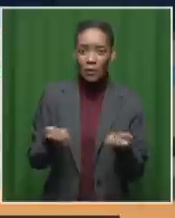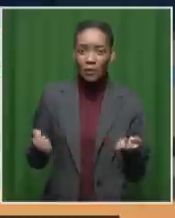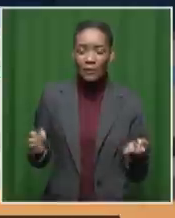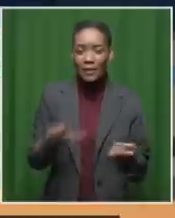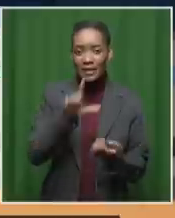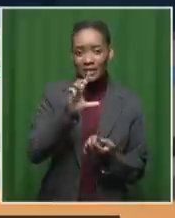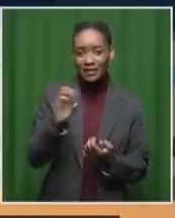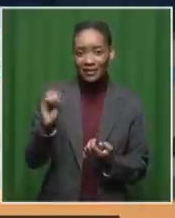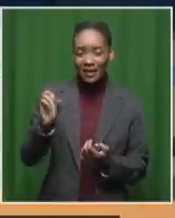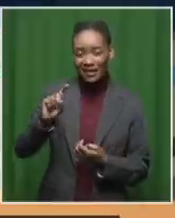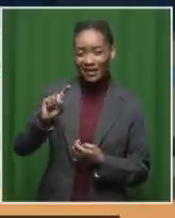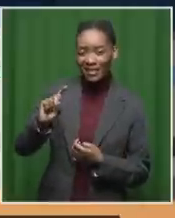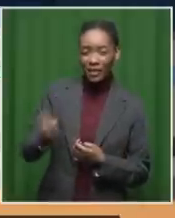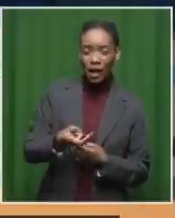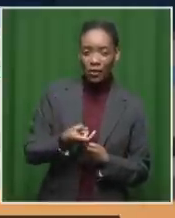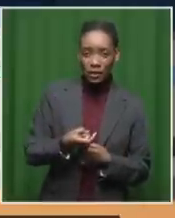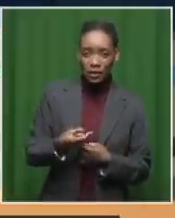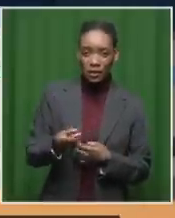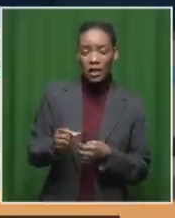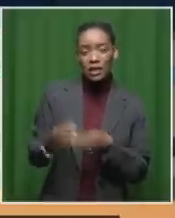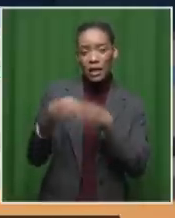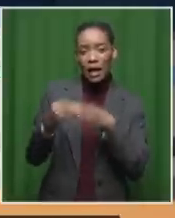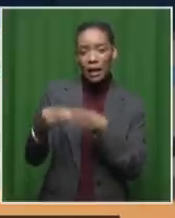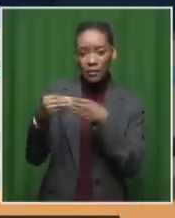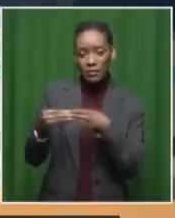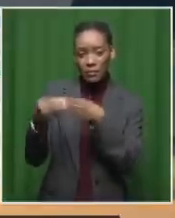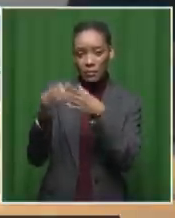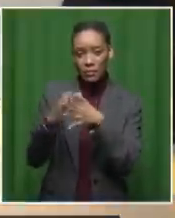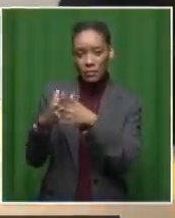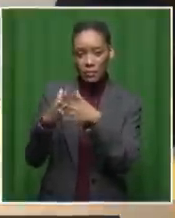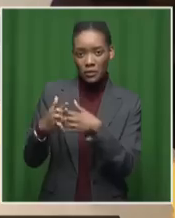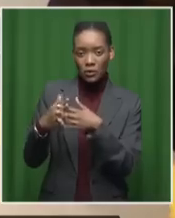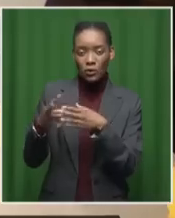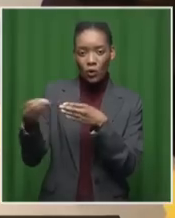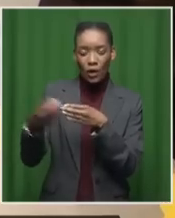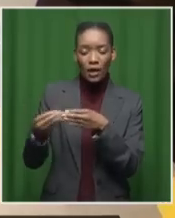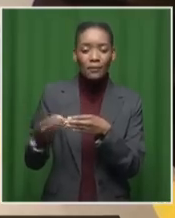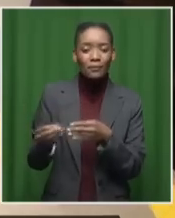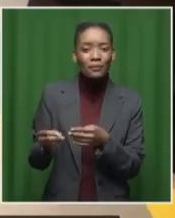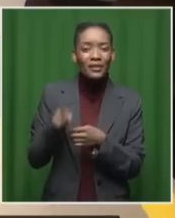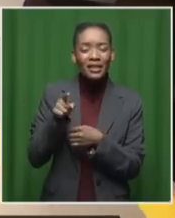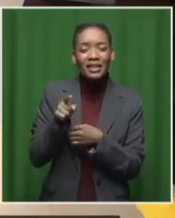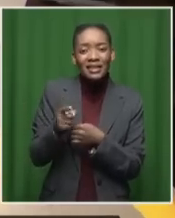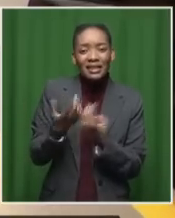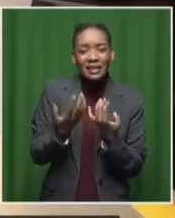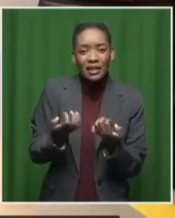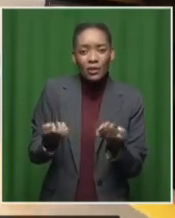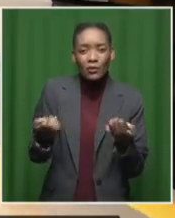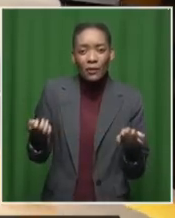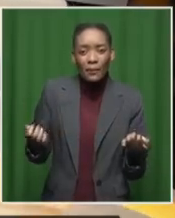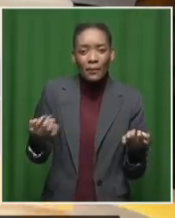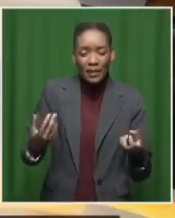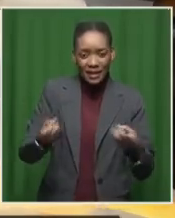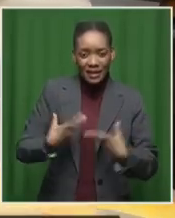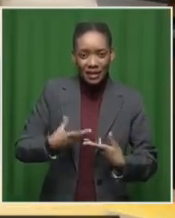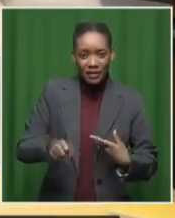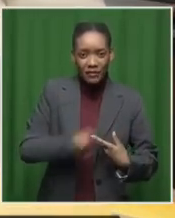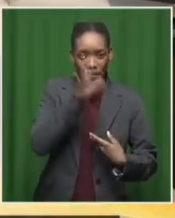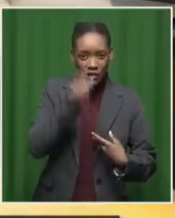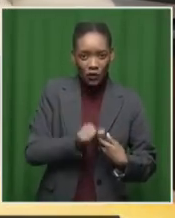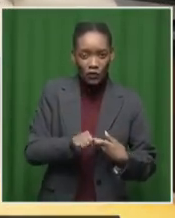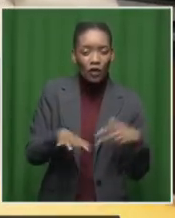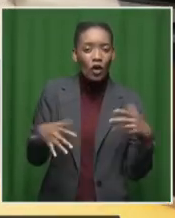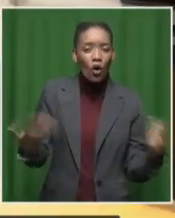$700,000. So is that only going to be, the equipment handed over to South Africa, or are there